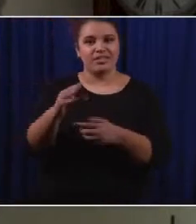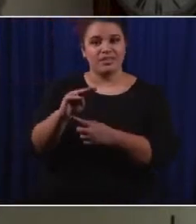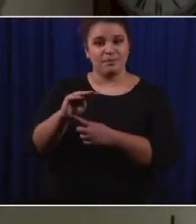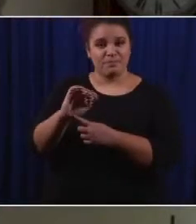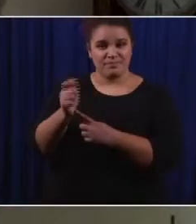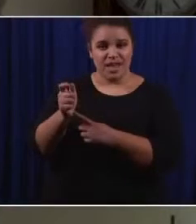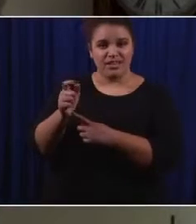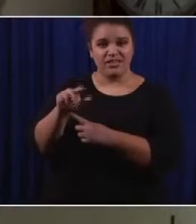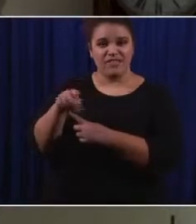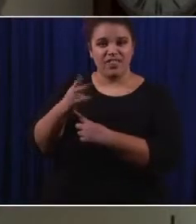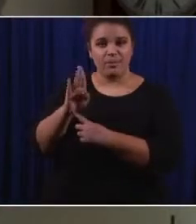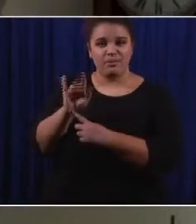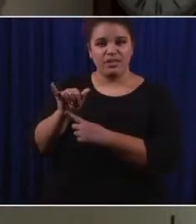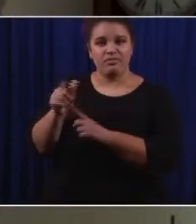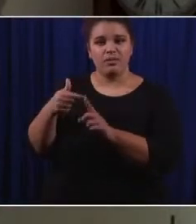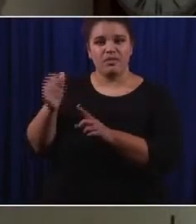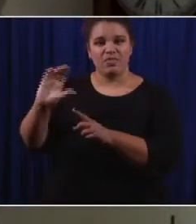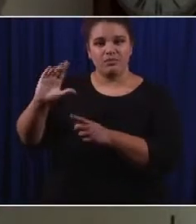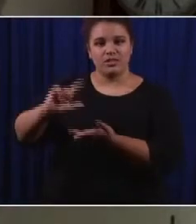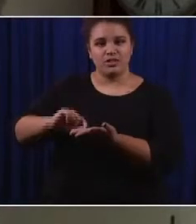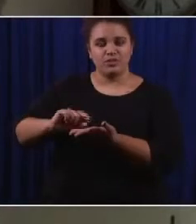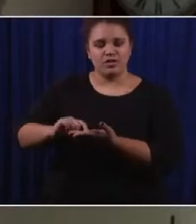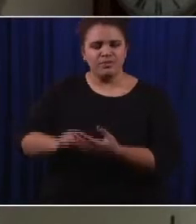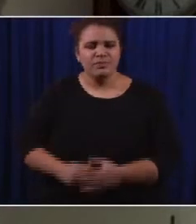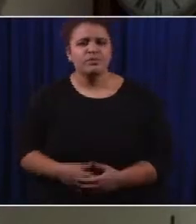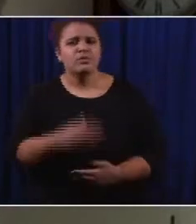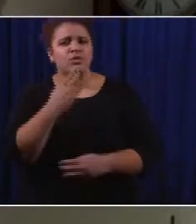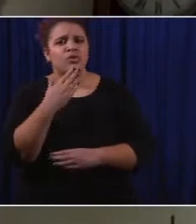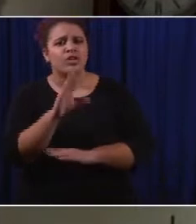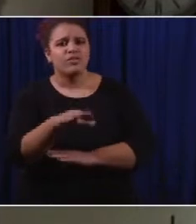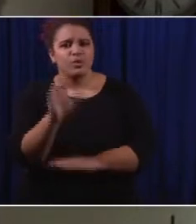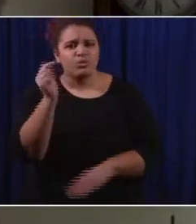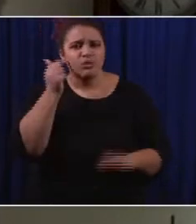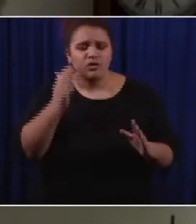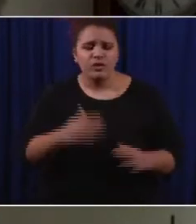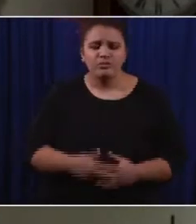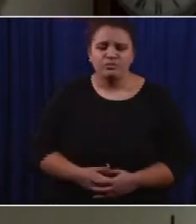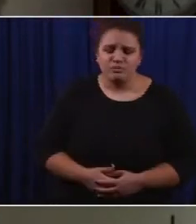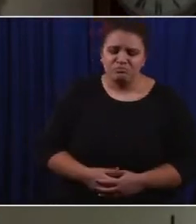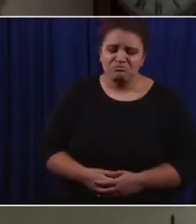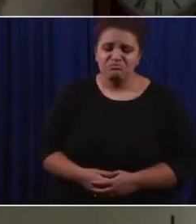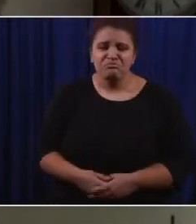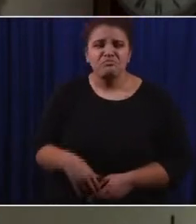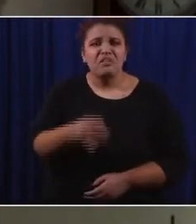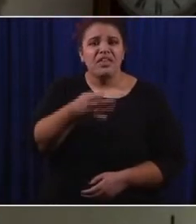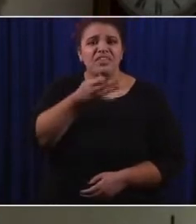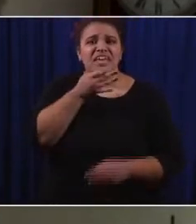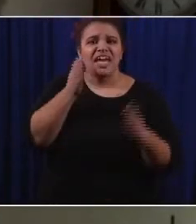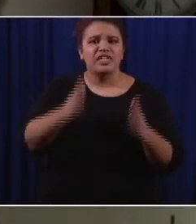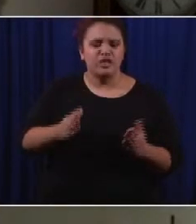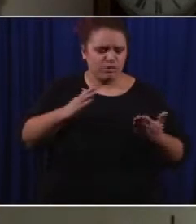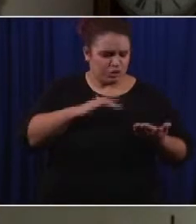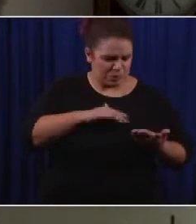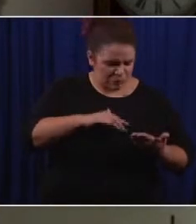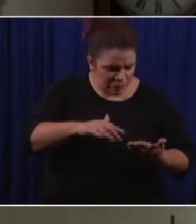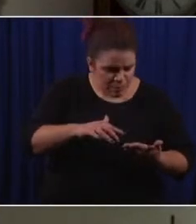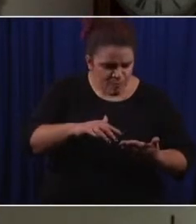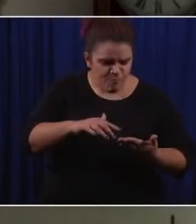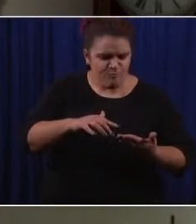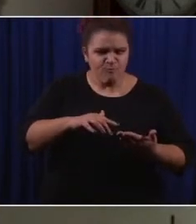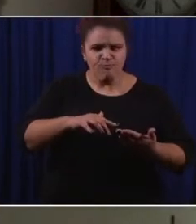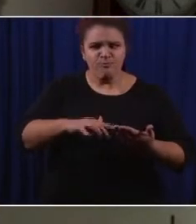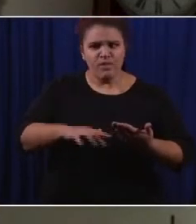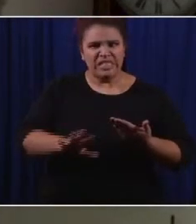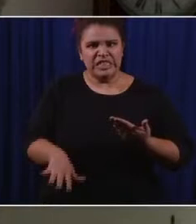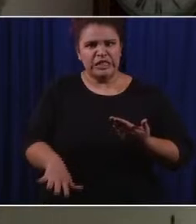Afternoon, Governor. Hey, Max. So experts are warning that child immunizations are way down this